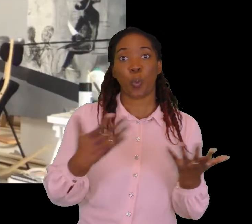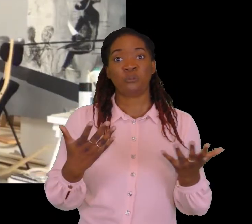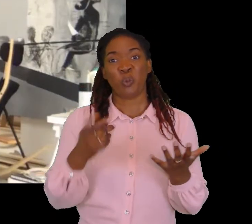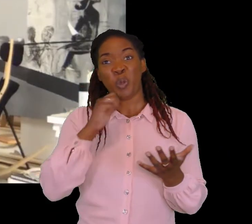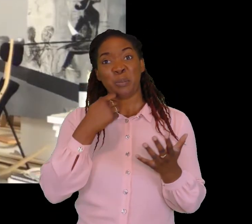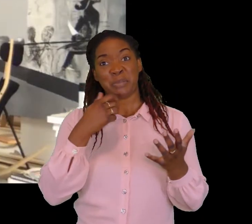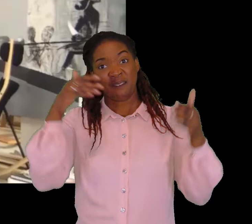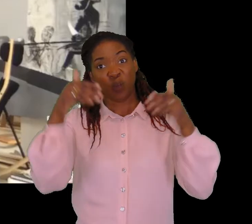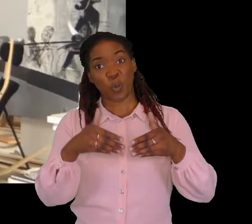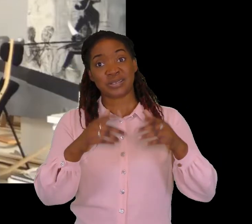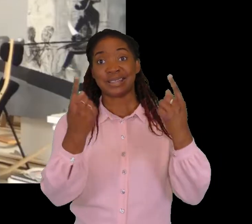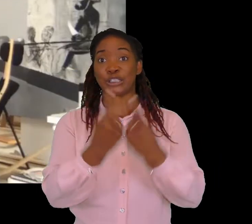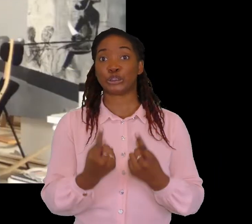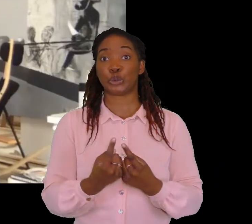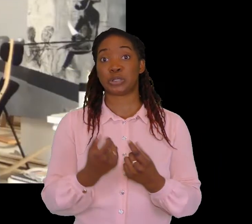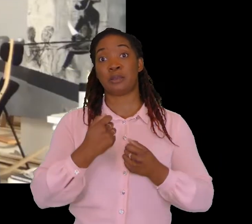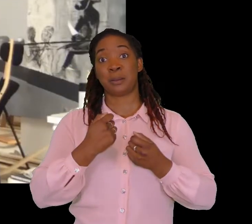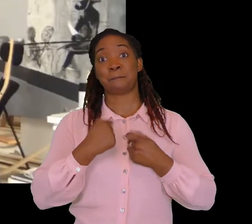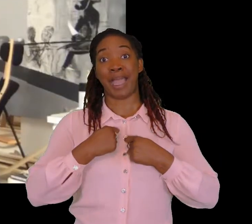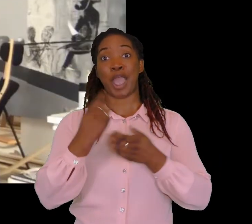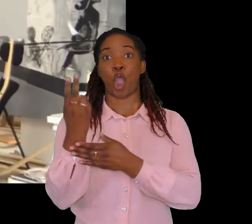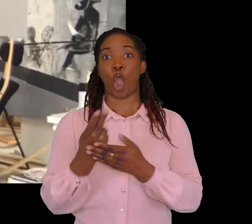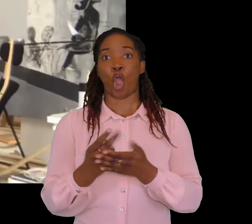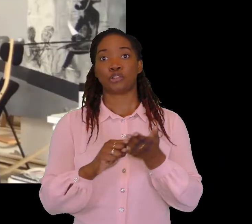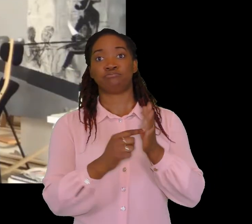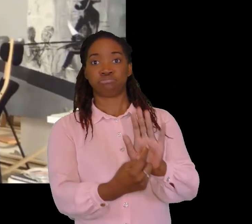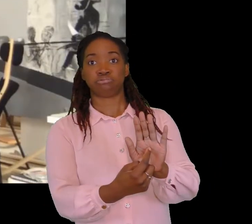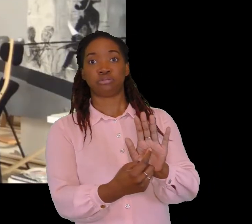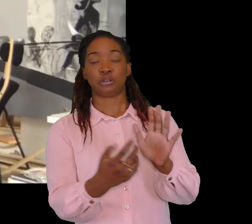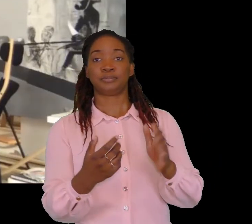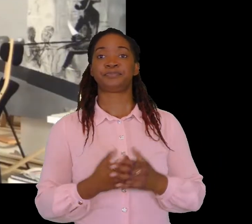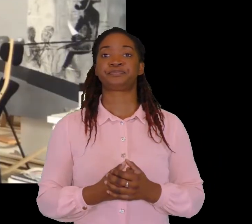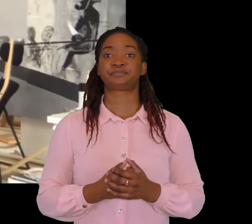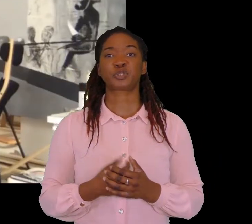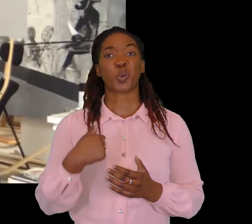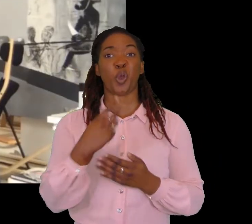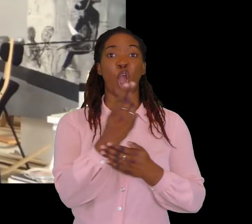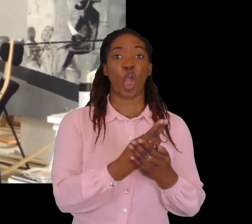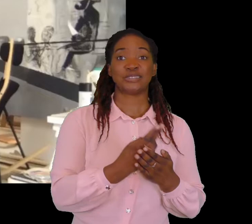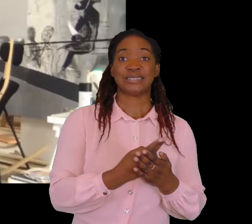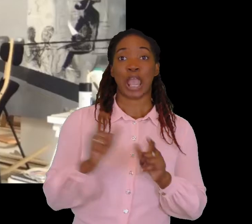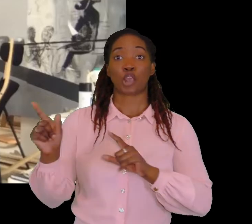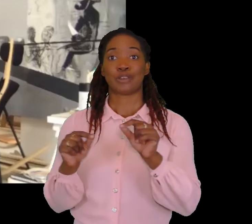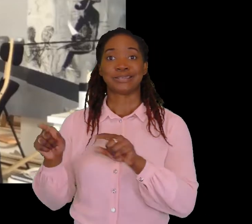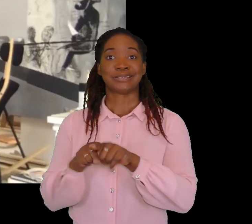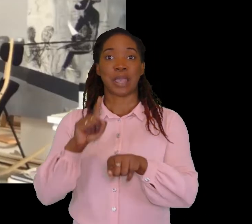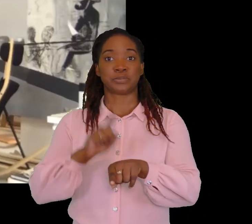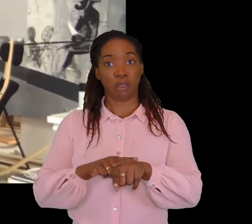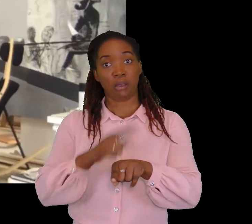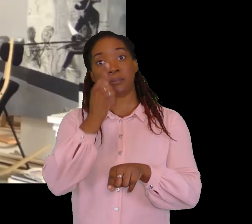that my art addresses. So an artist as a curator can often be